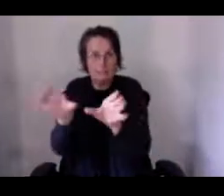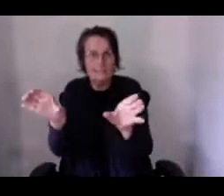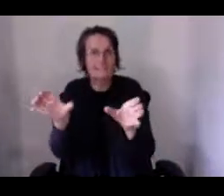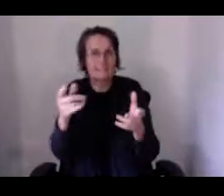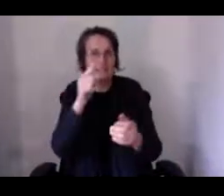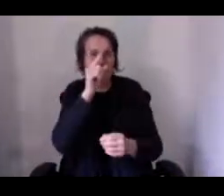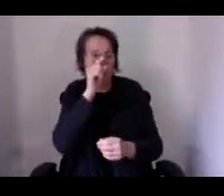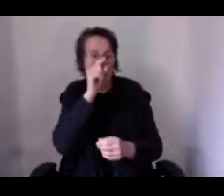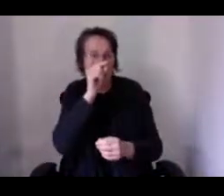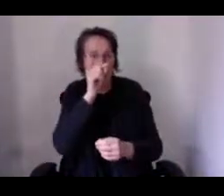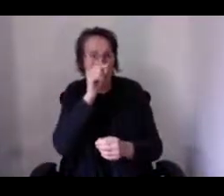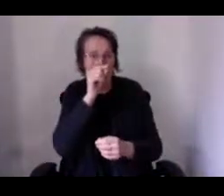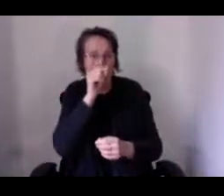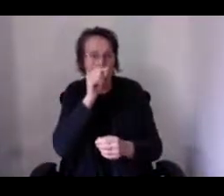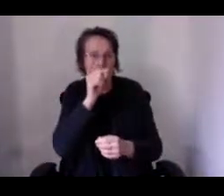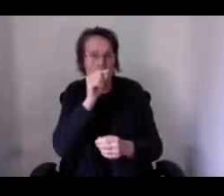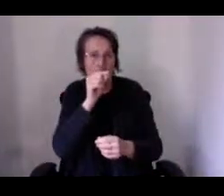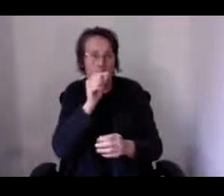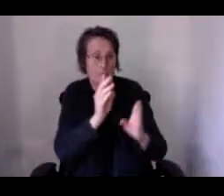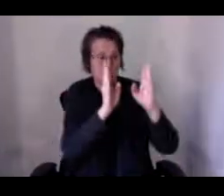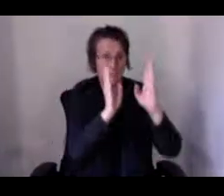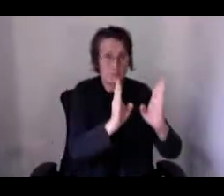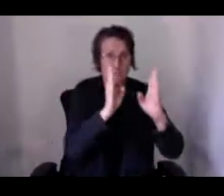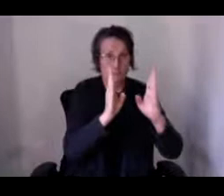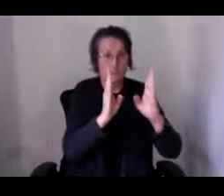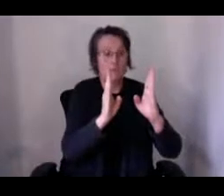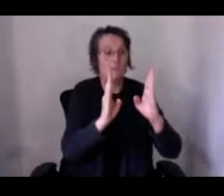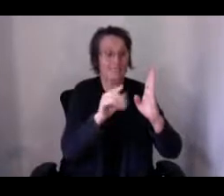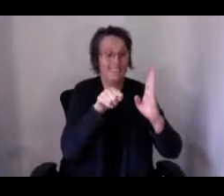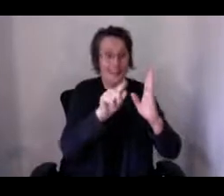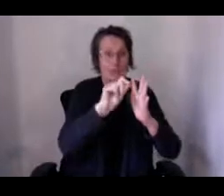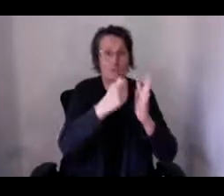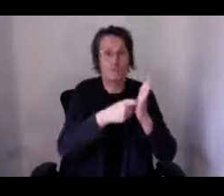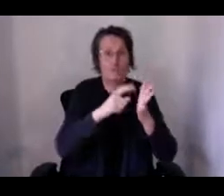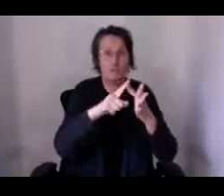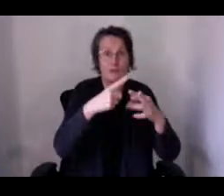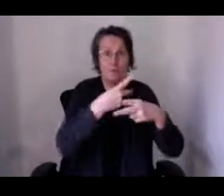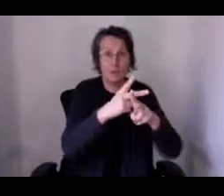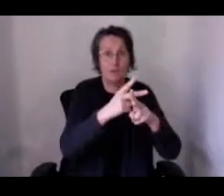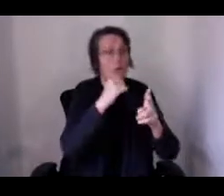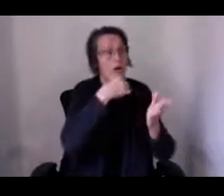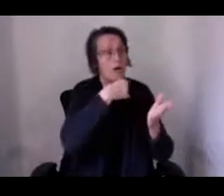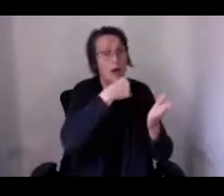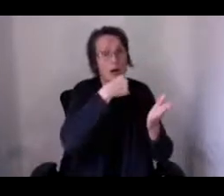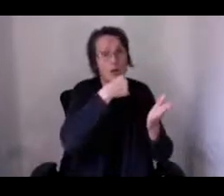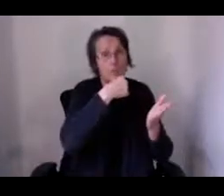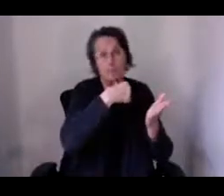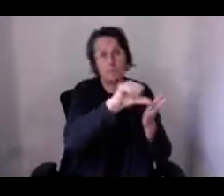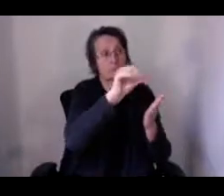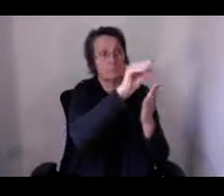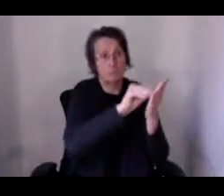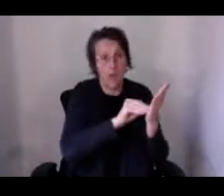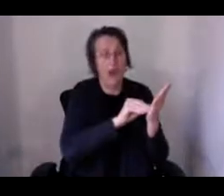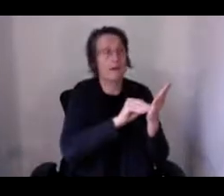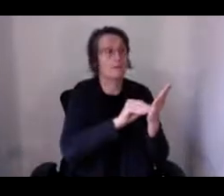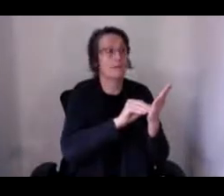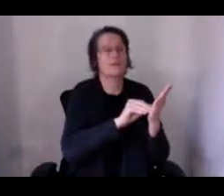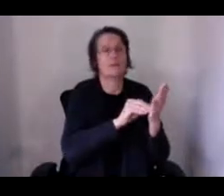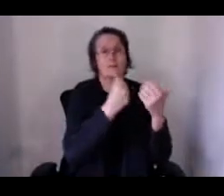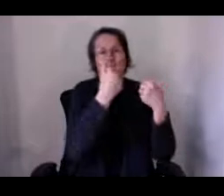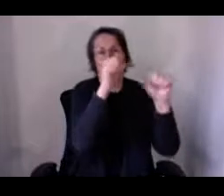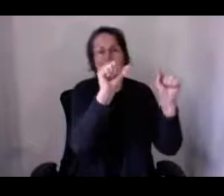suppose, workable components is really good, and looking at it as a process of like each stage, achieving each stage of your